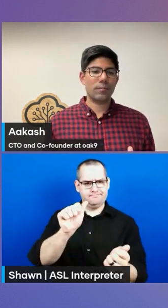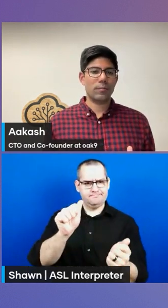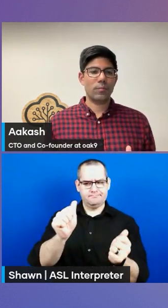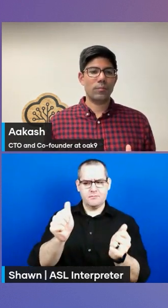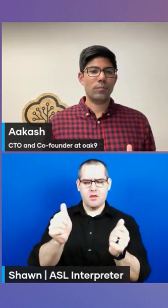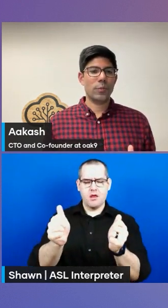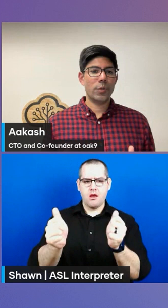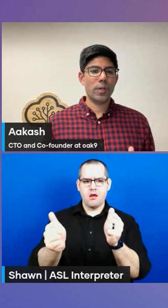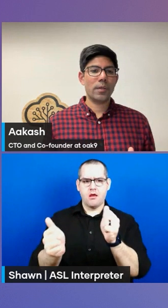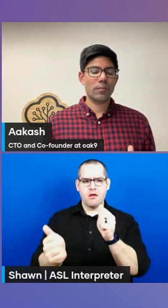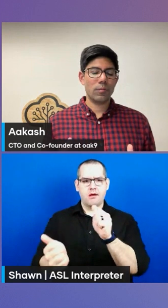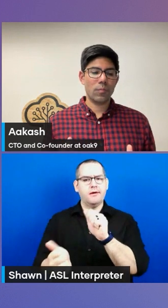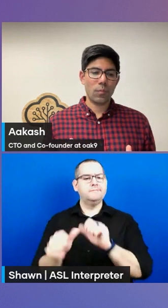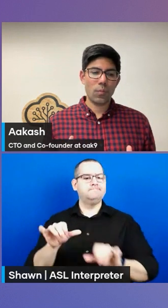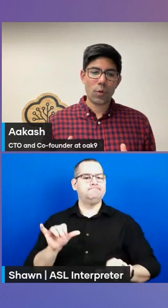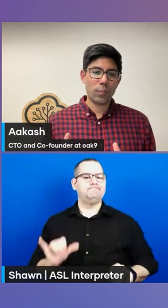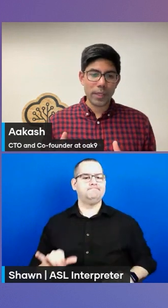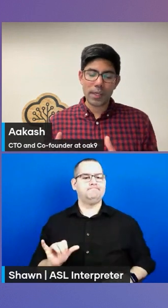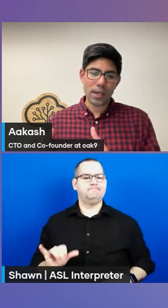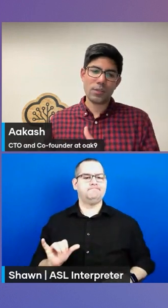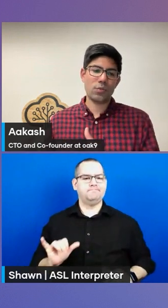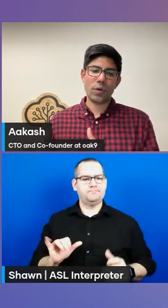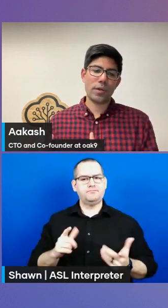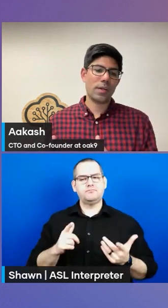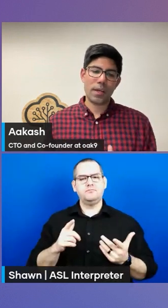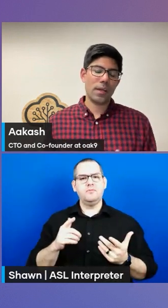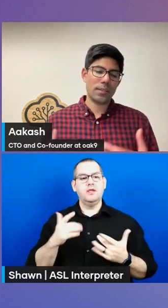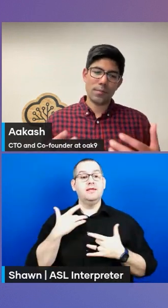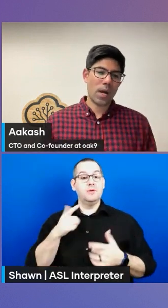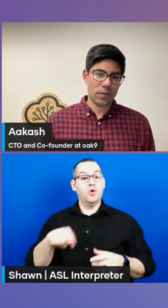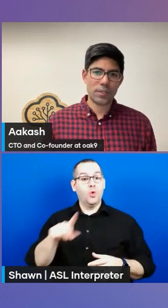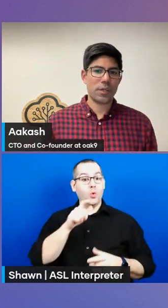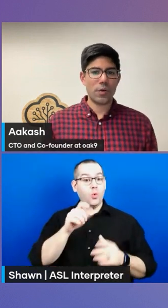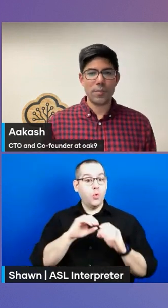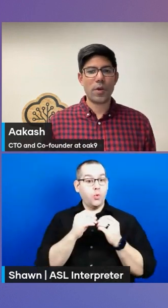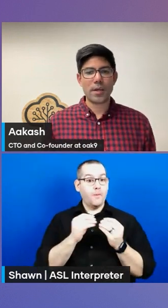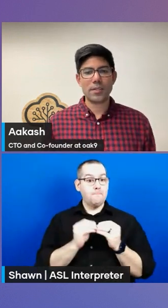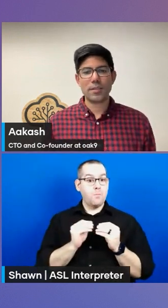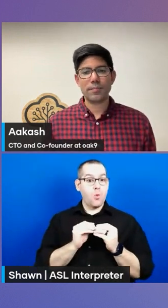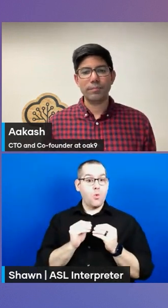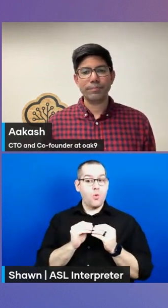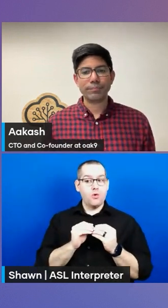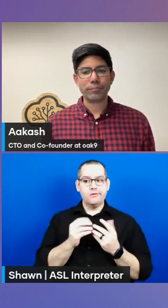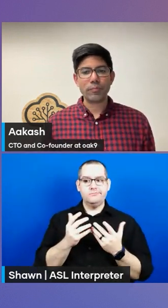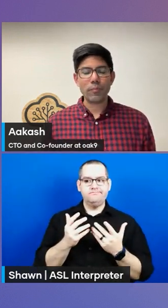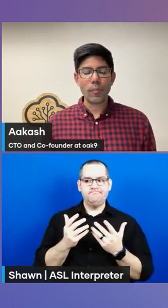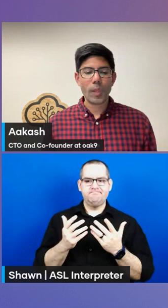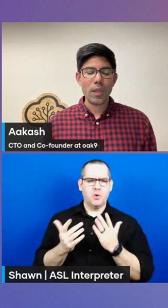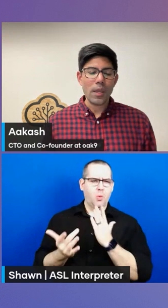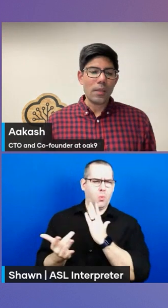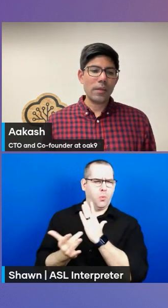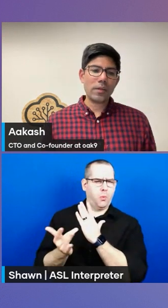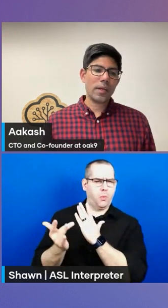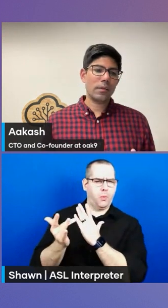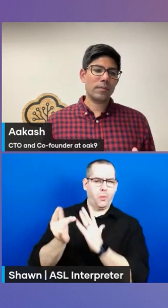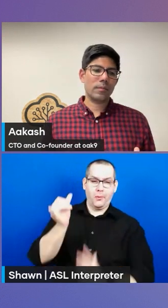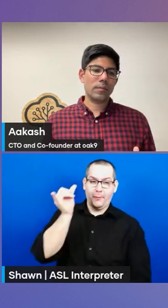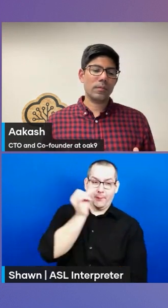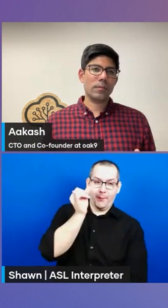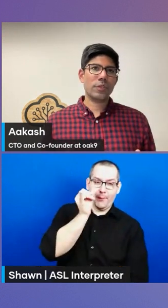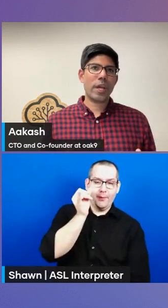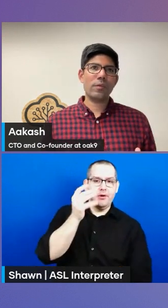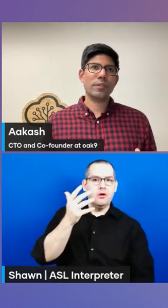kind of doing more bleeding edge work as a modern security practice. The other kind